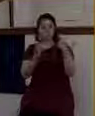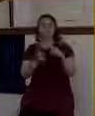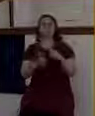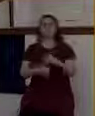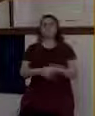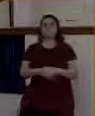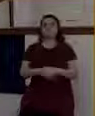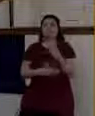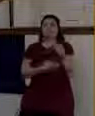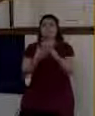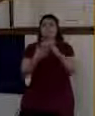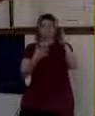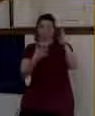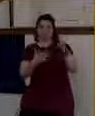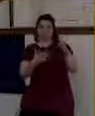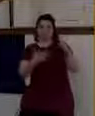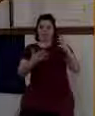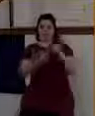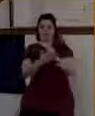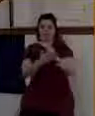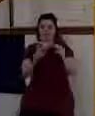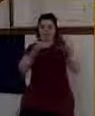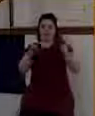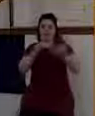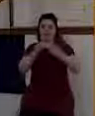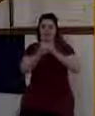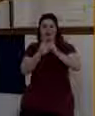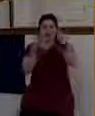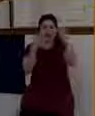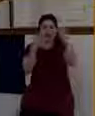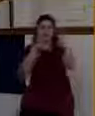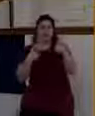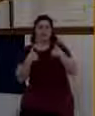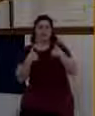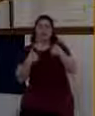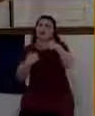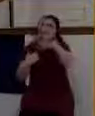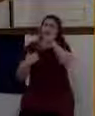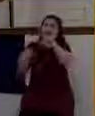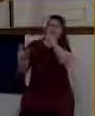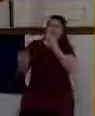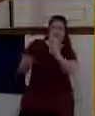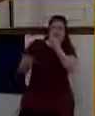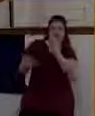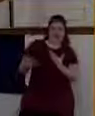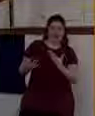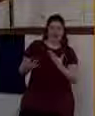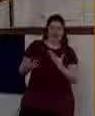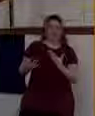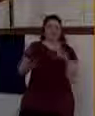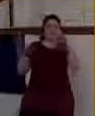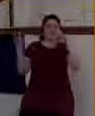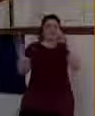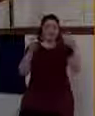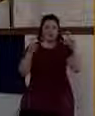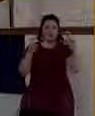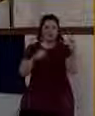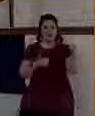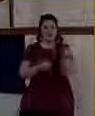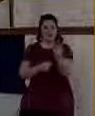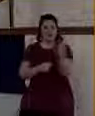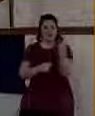preachers gain control of their congregations, and some Christians try to manipulate other people. Quote, God told me